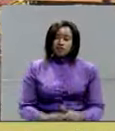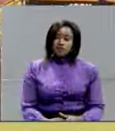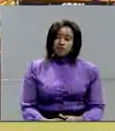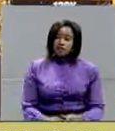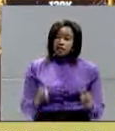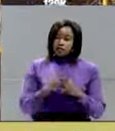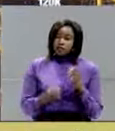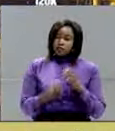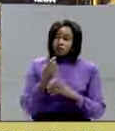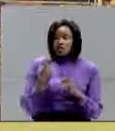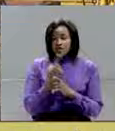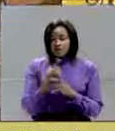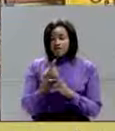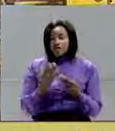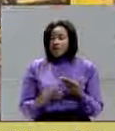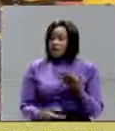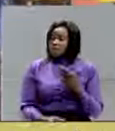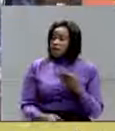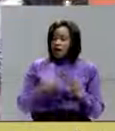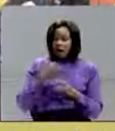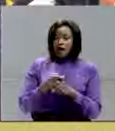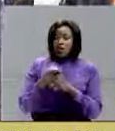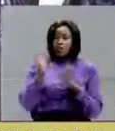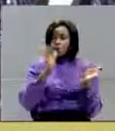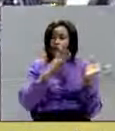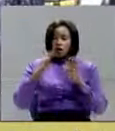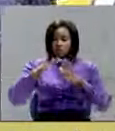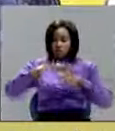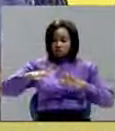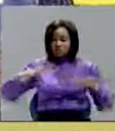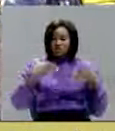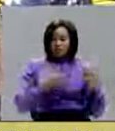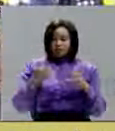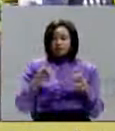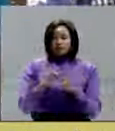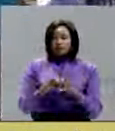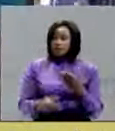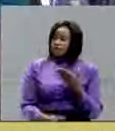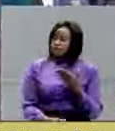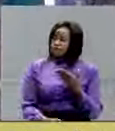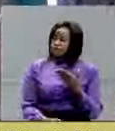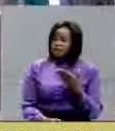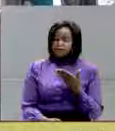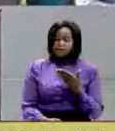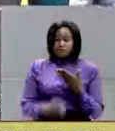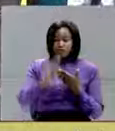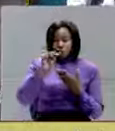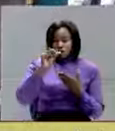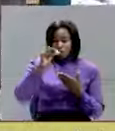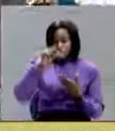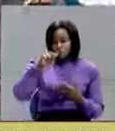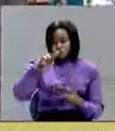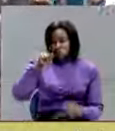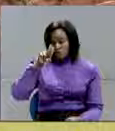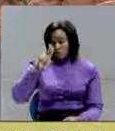set up multi-purpose hard weather courts at various schools, with the latest witnessing launch of construction at Naguru Katali Primary